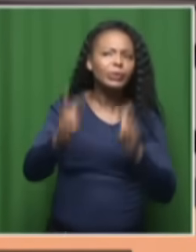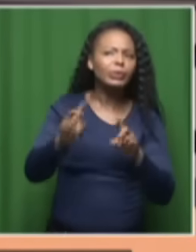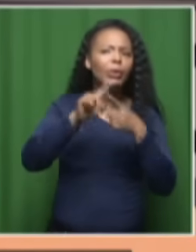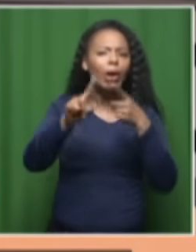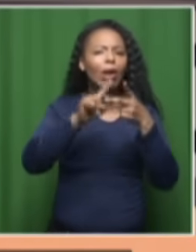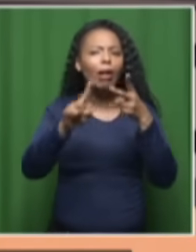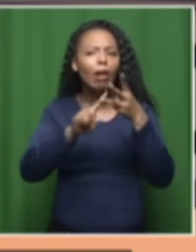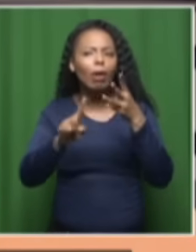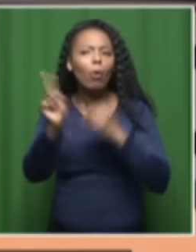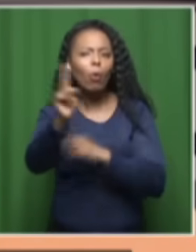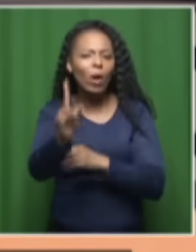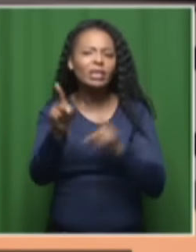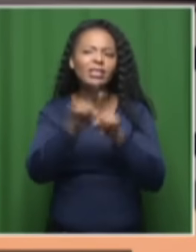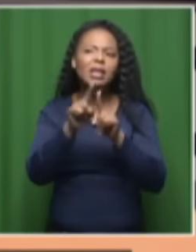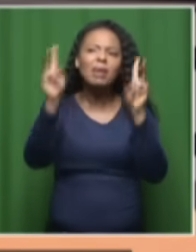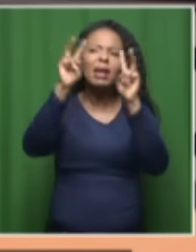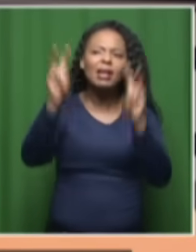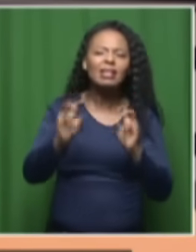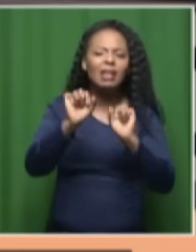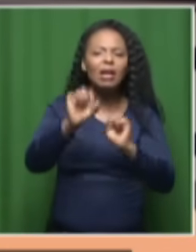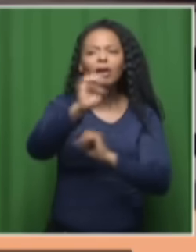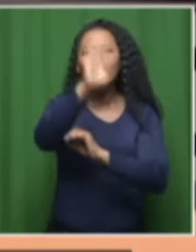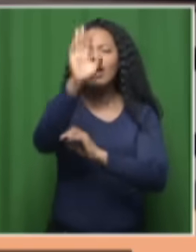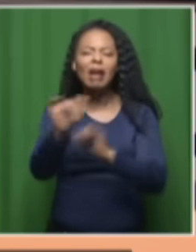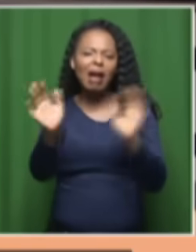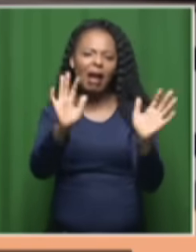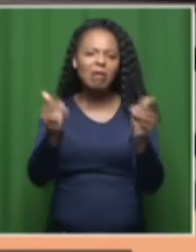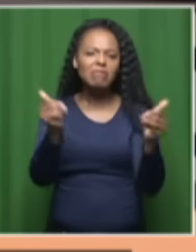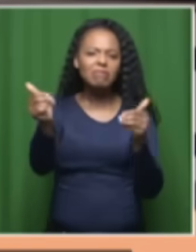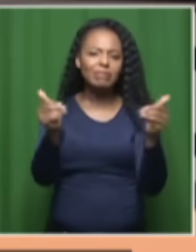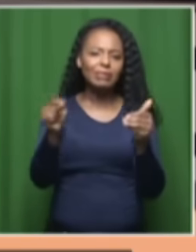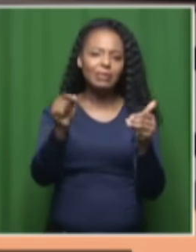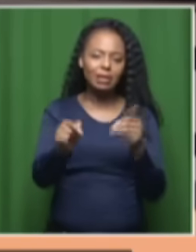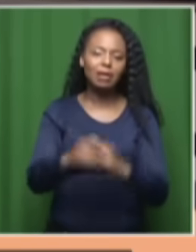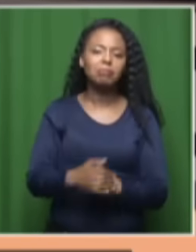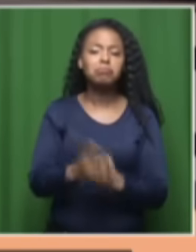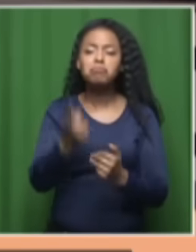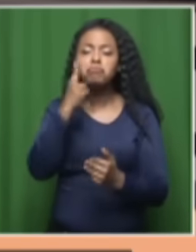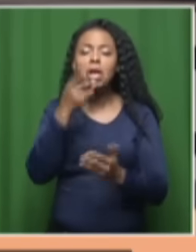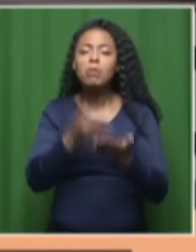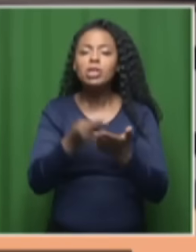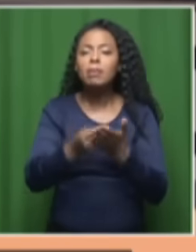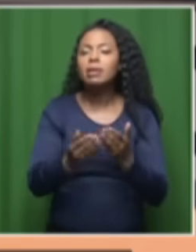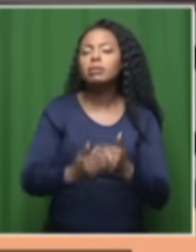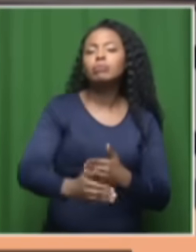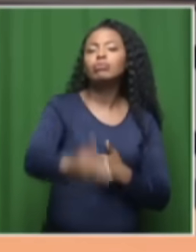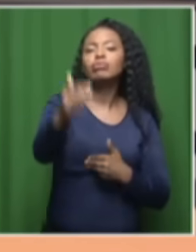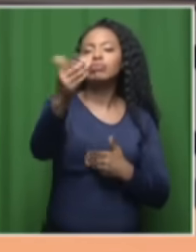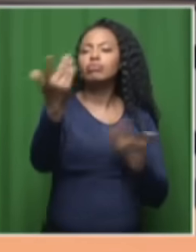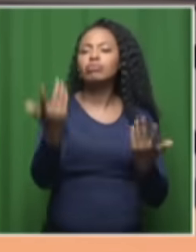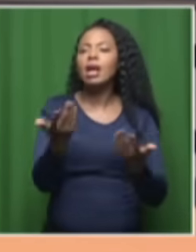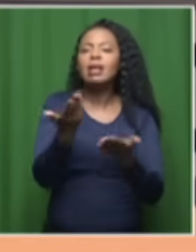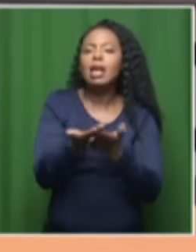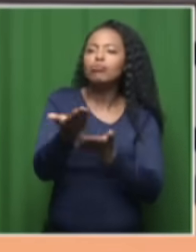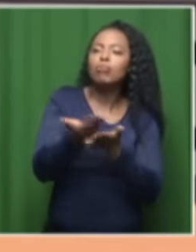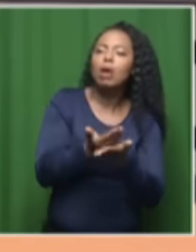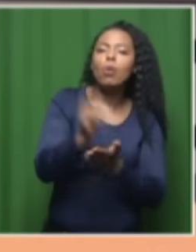find ourselves. Energy expert Clyde Mallinson, looking at the possibilities there of what